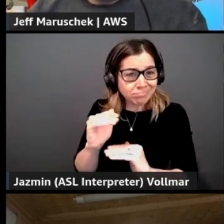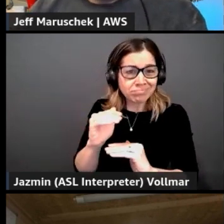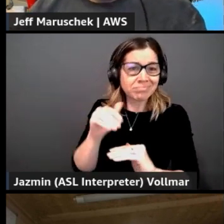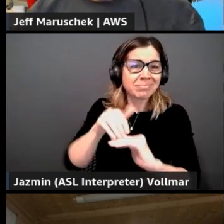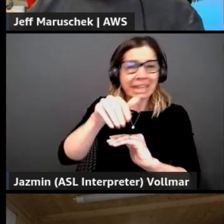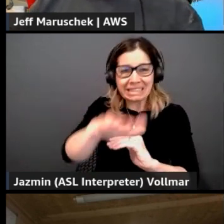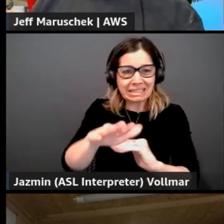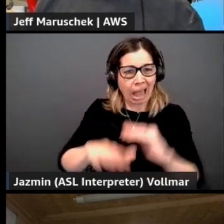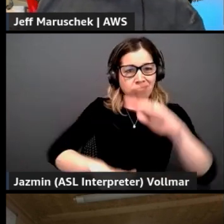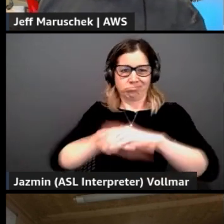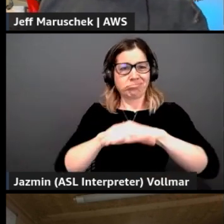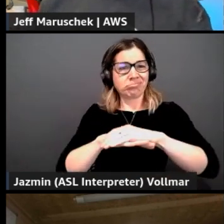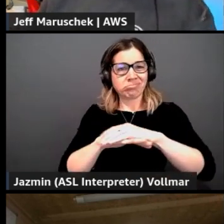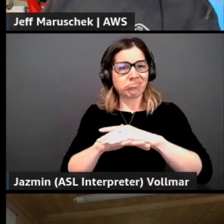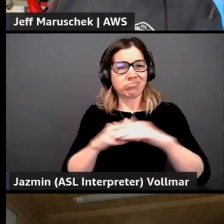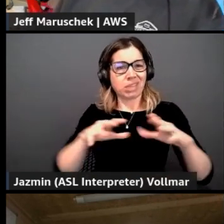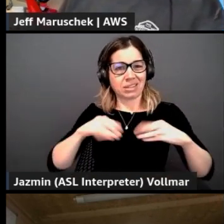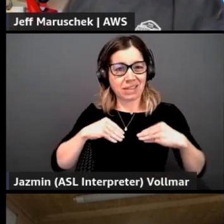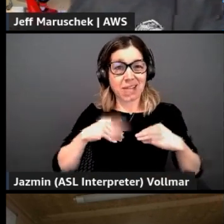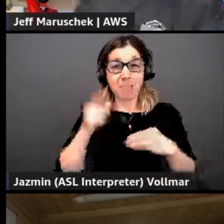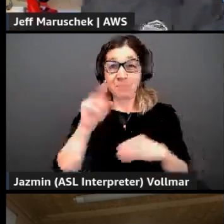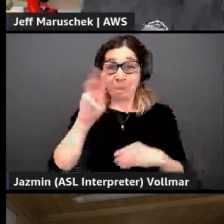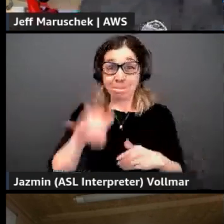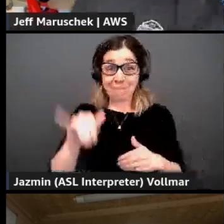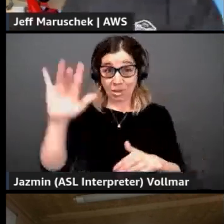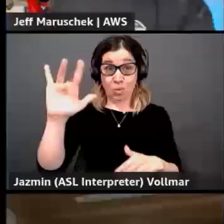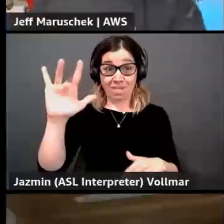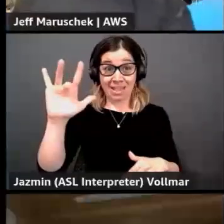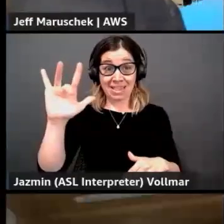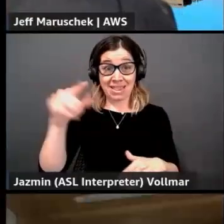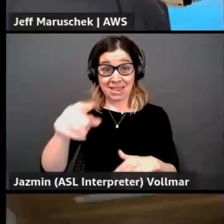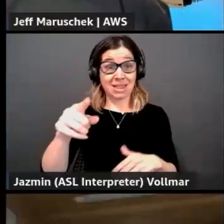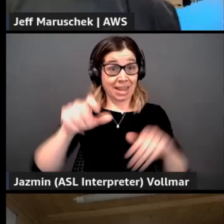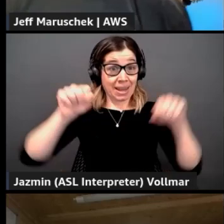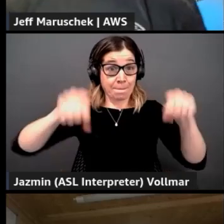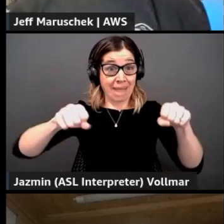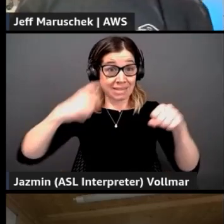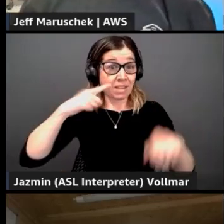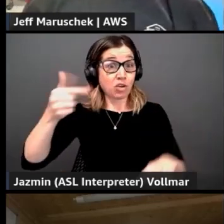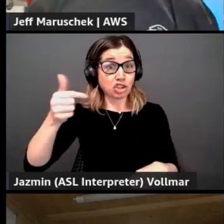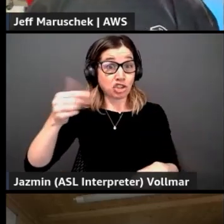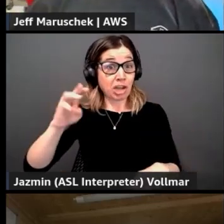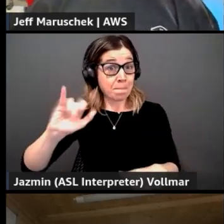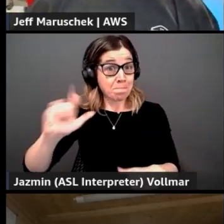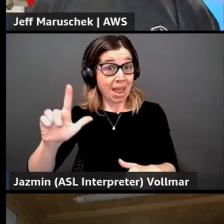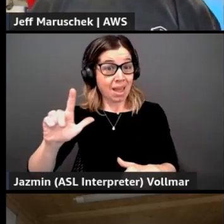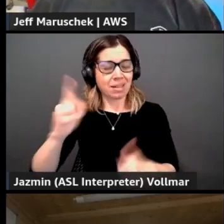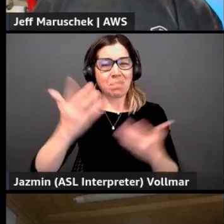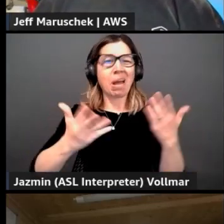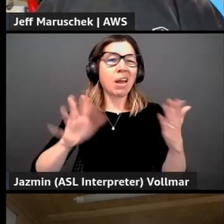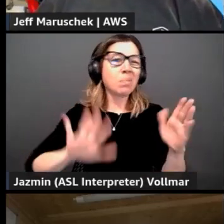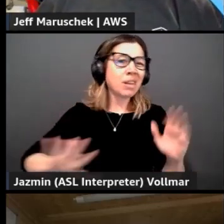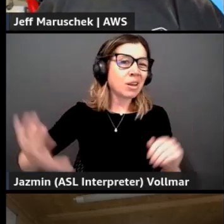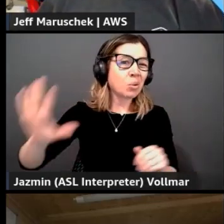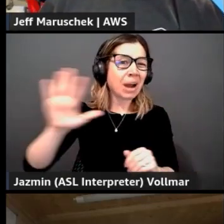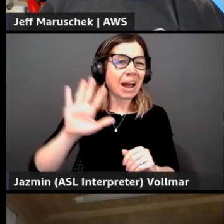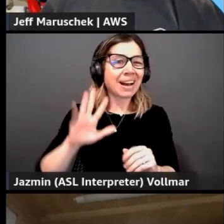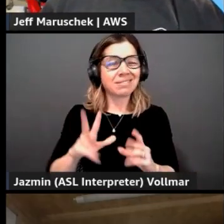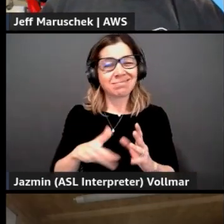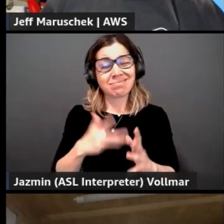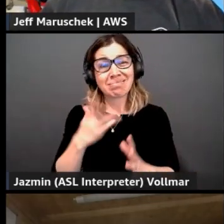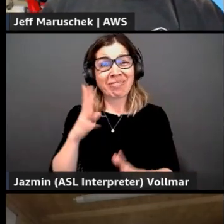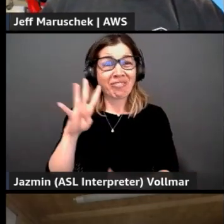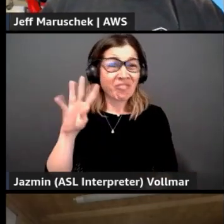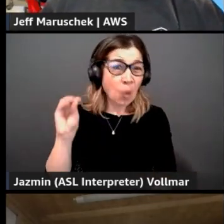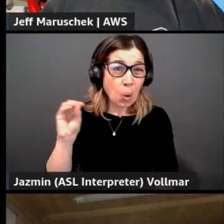will accept. So you'll see on May 25th, the capacity here for Gmail was, maybe around